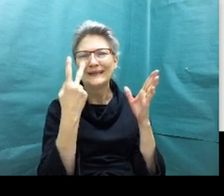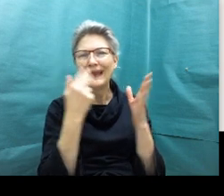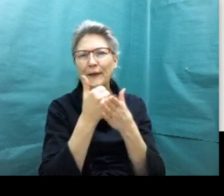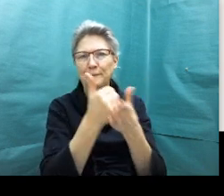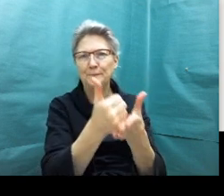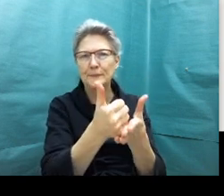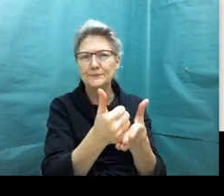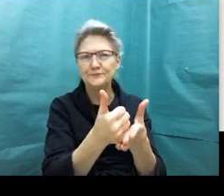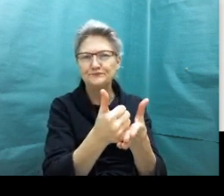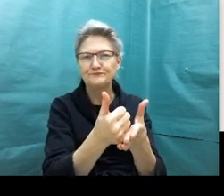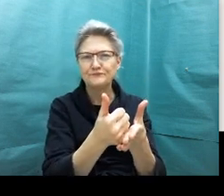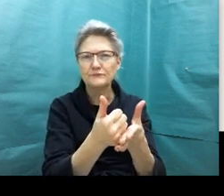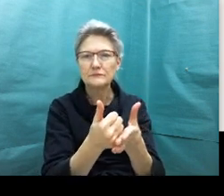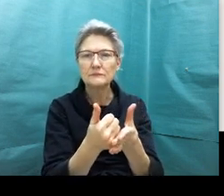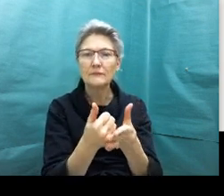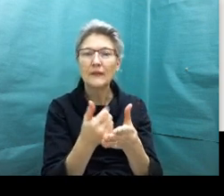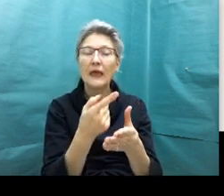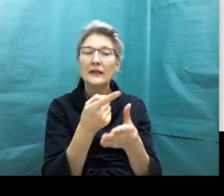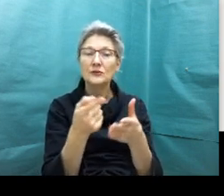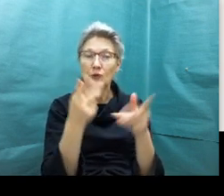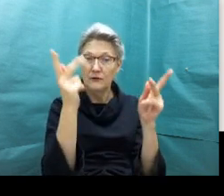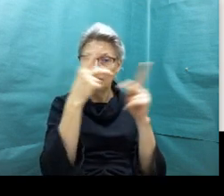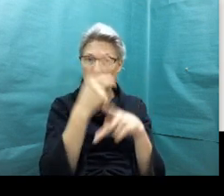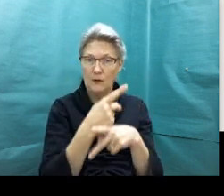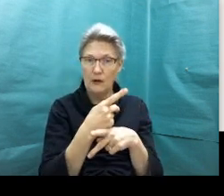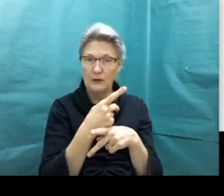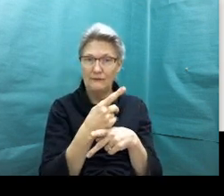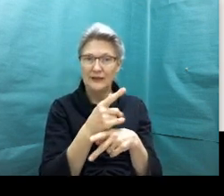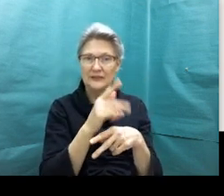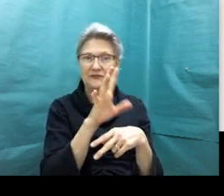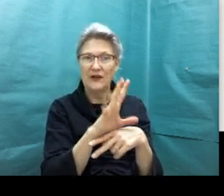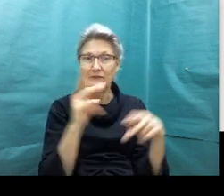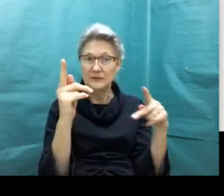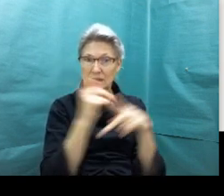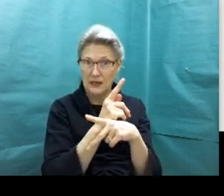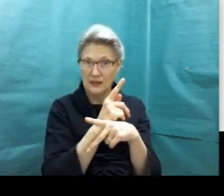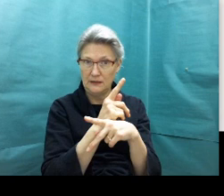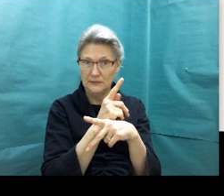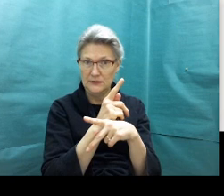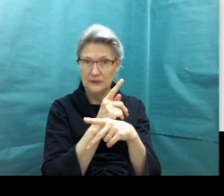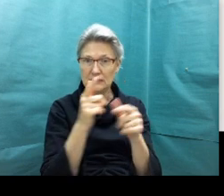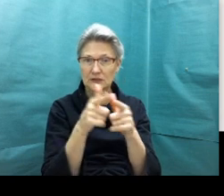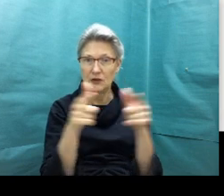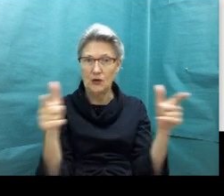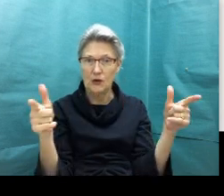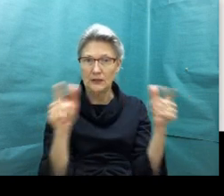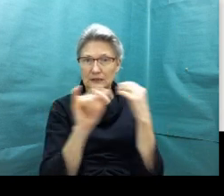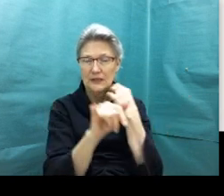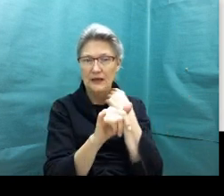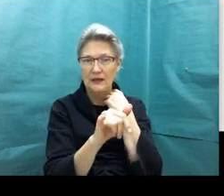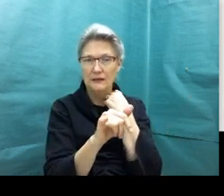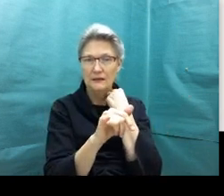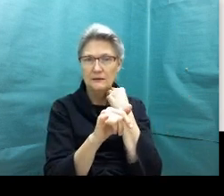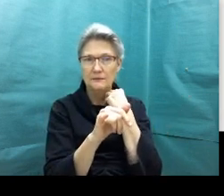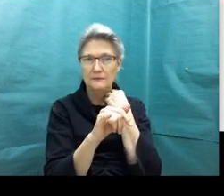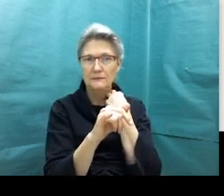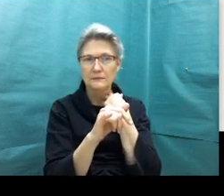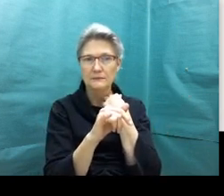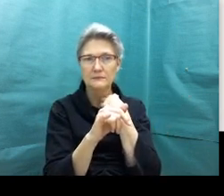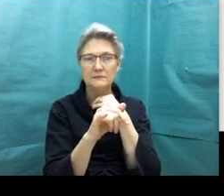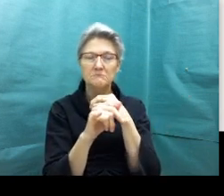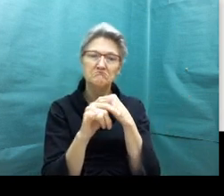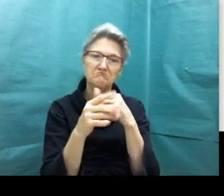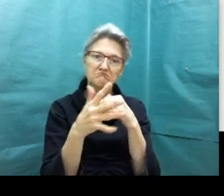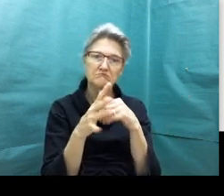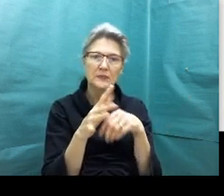So this here, we're trying to figure out if that's 5 times as long as that. Maybe. On this, we would know the length